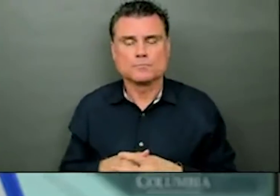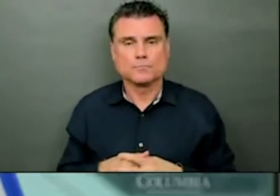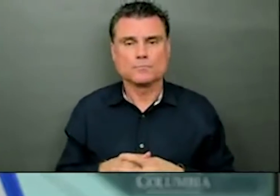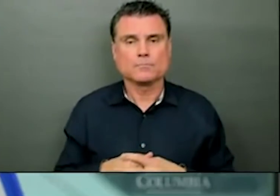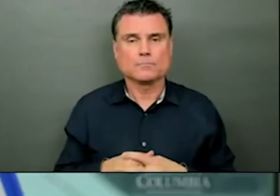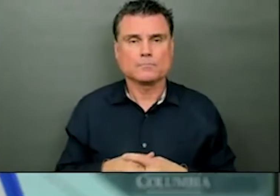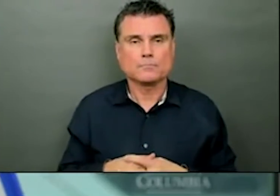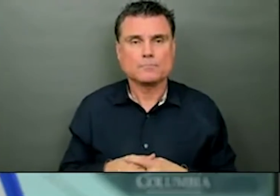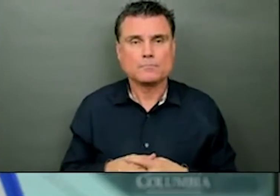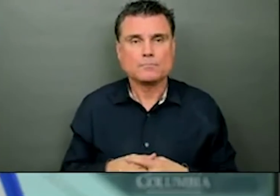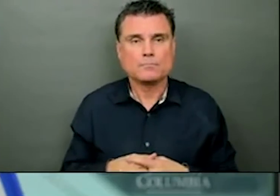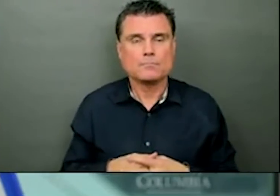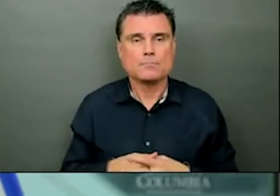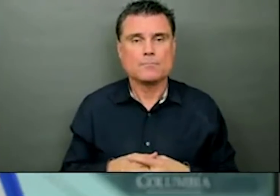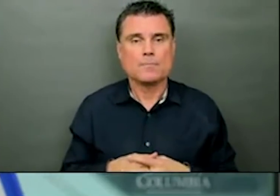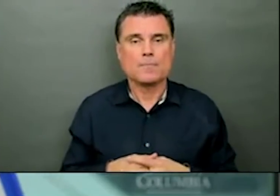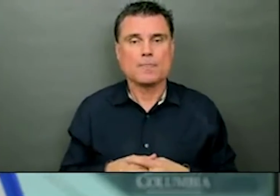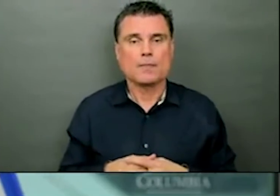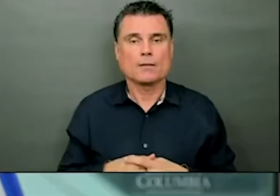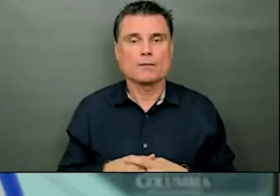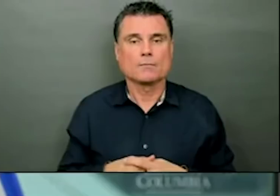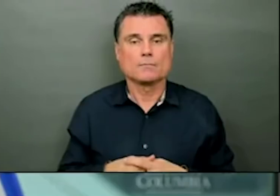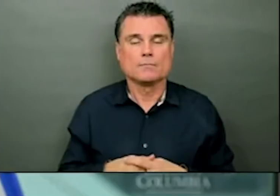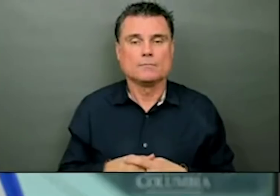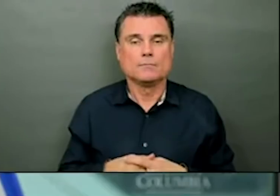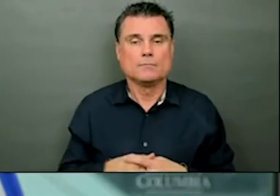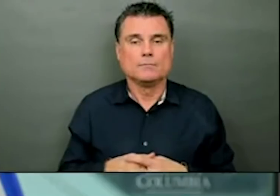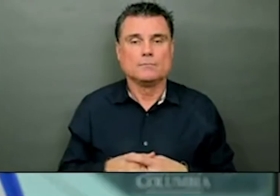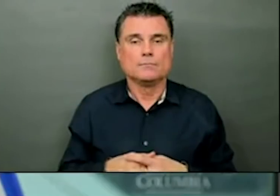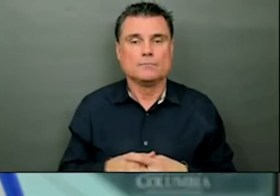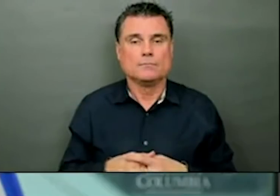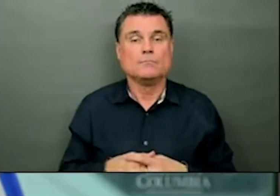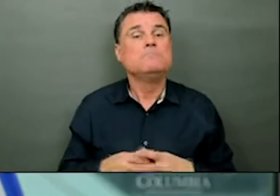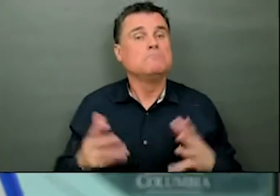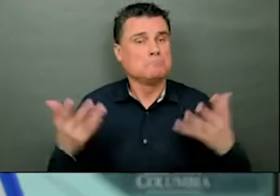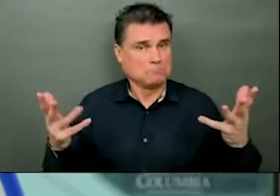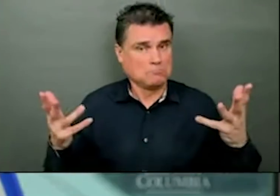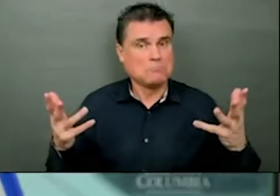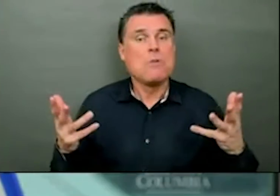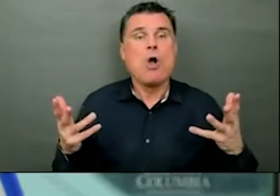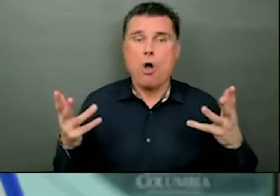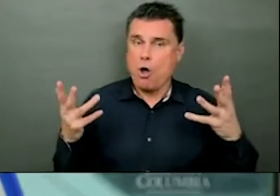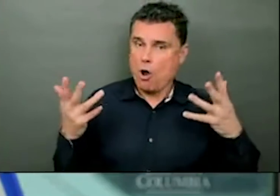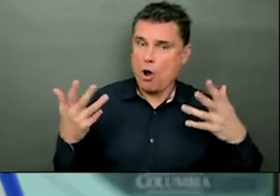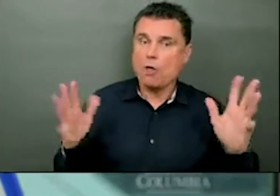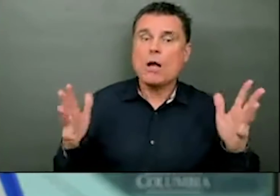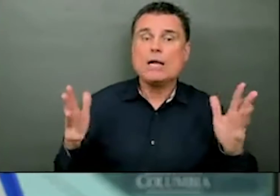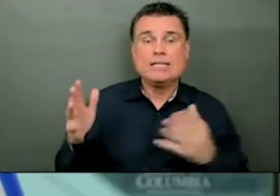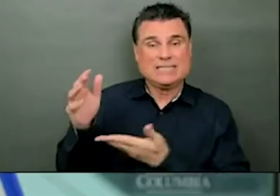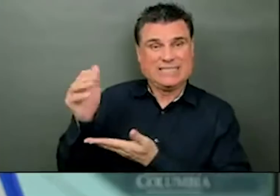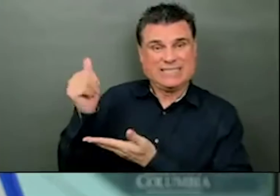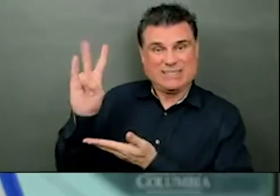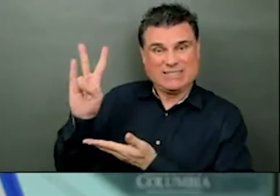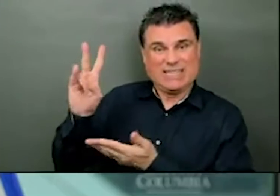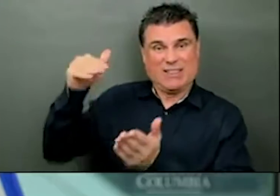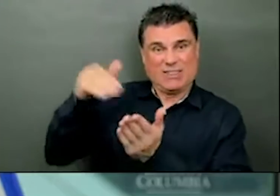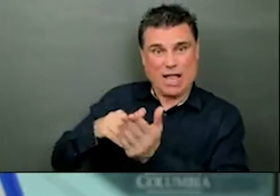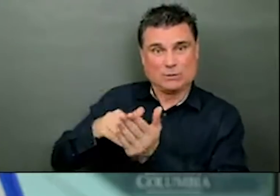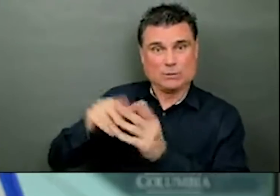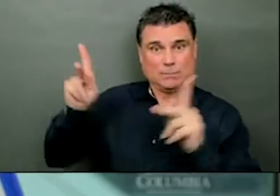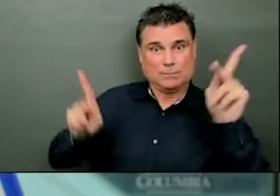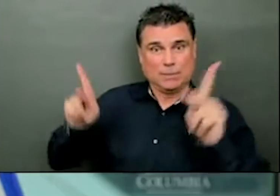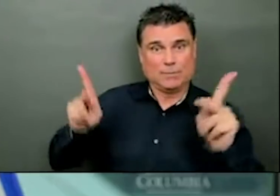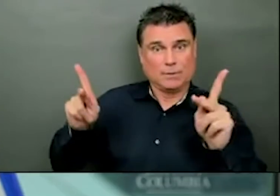162,982 immunizations that have taken place in BC, including 17,562 who received both doses.